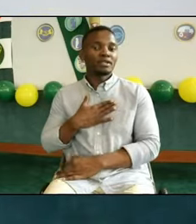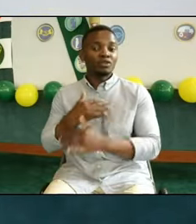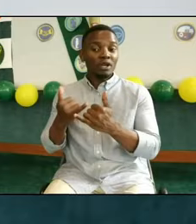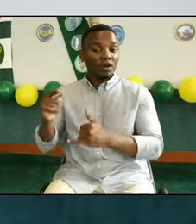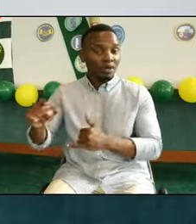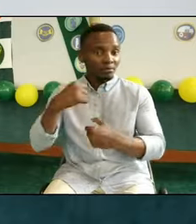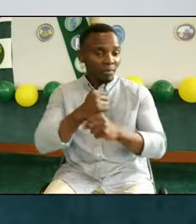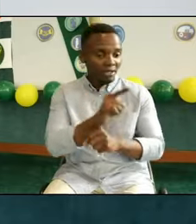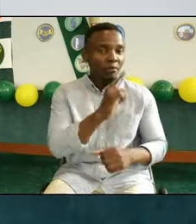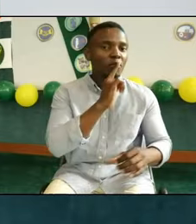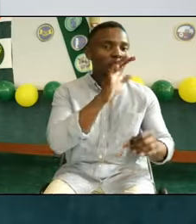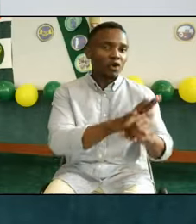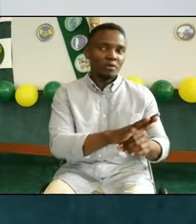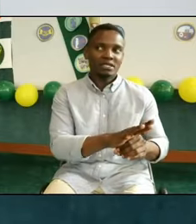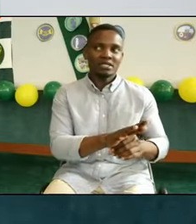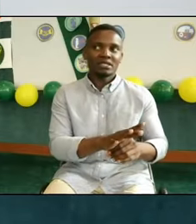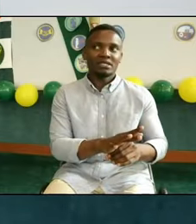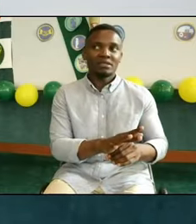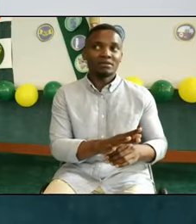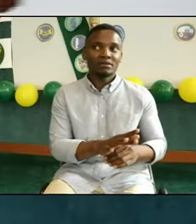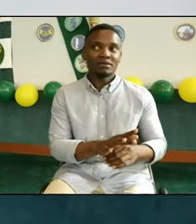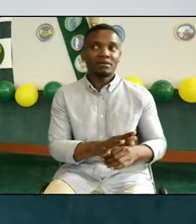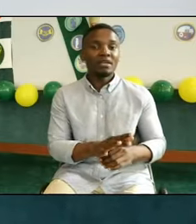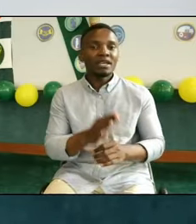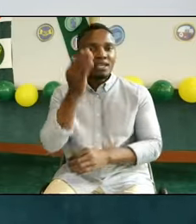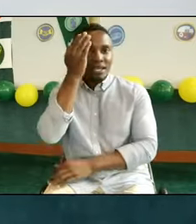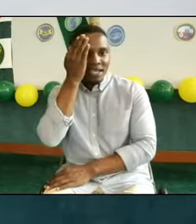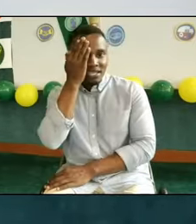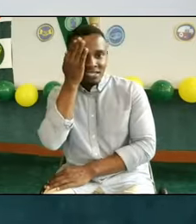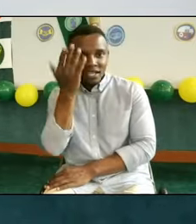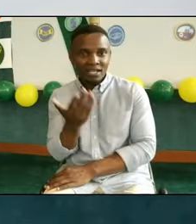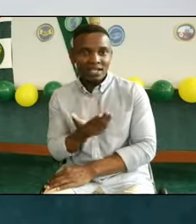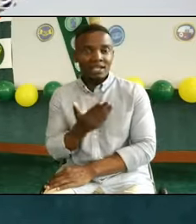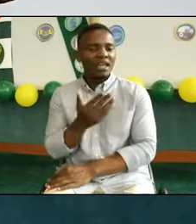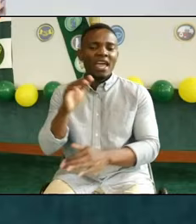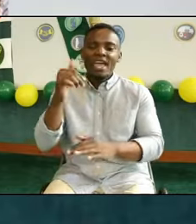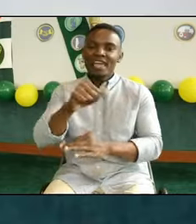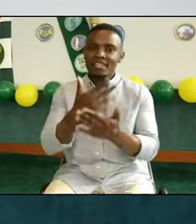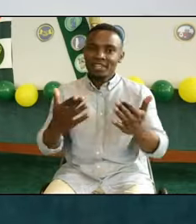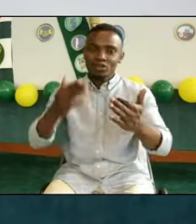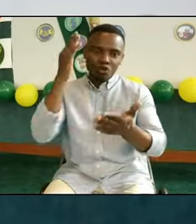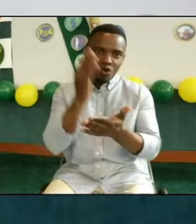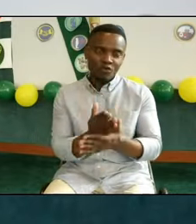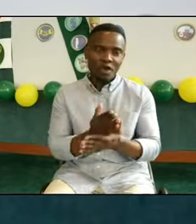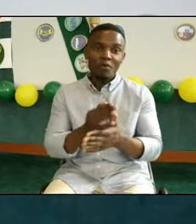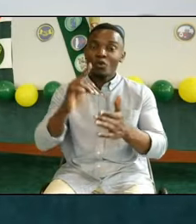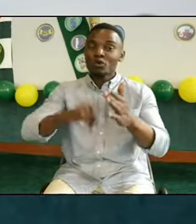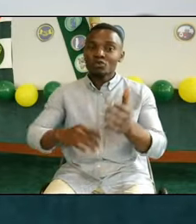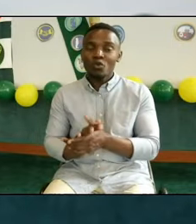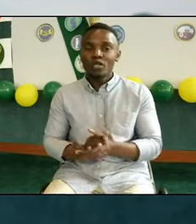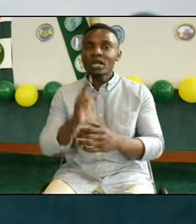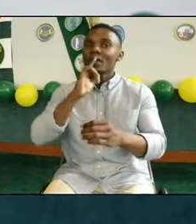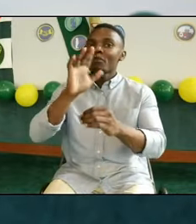swear. And he swore. In those days in Israel, the best thing you needed to certify any deal was what? Swearing. An